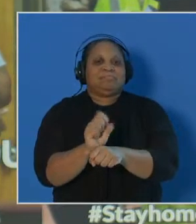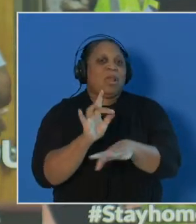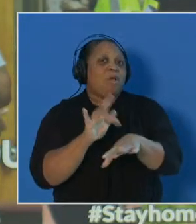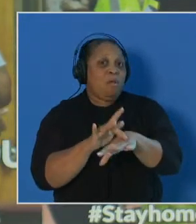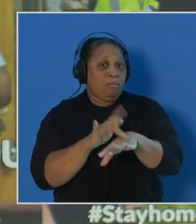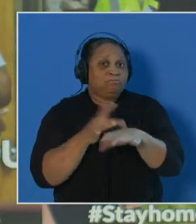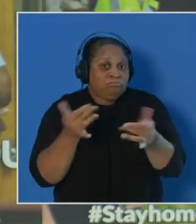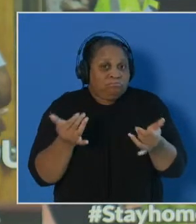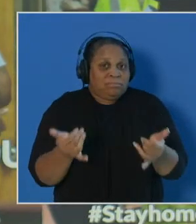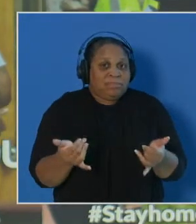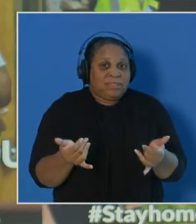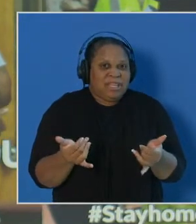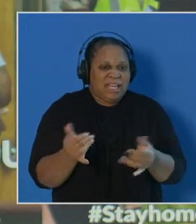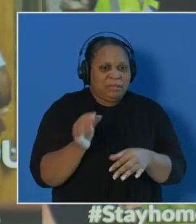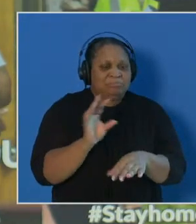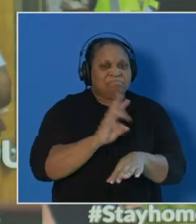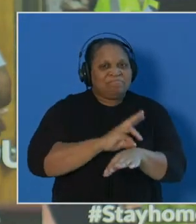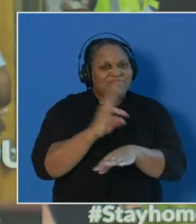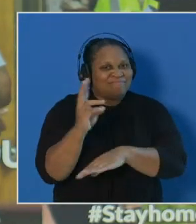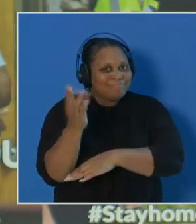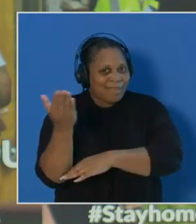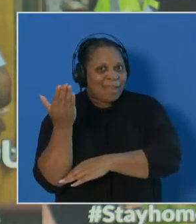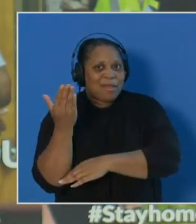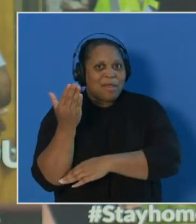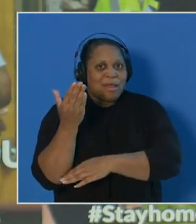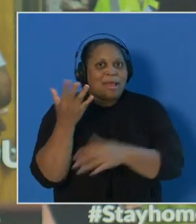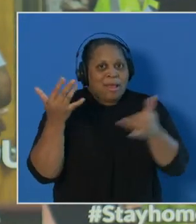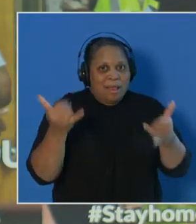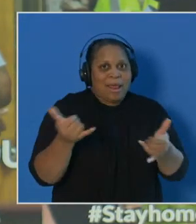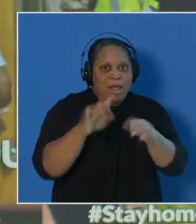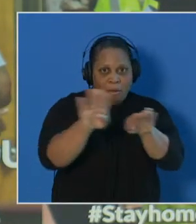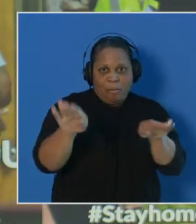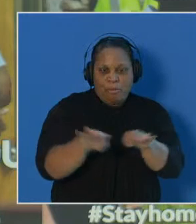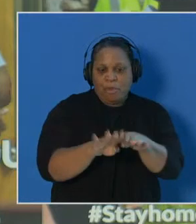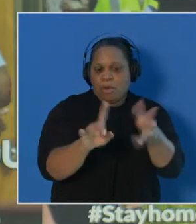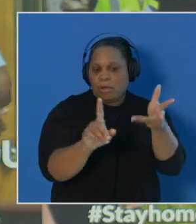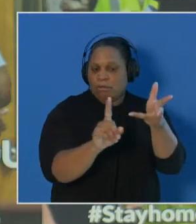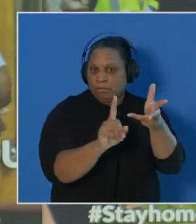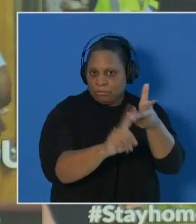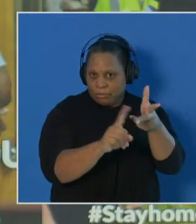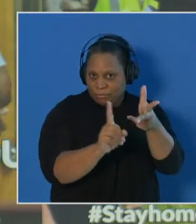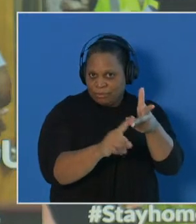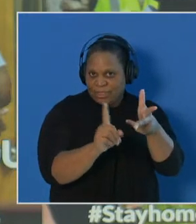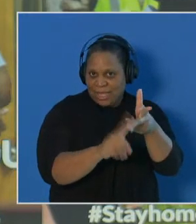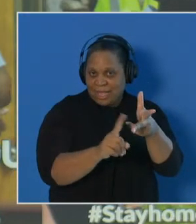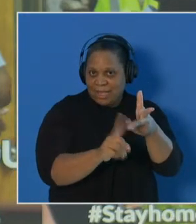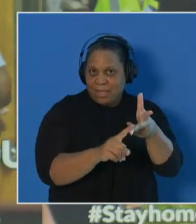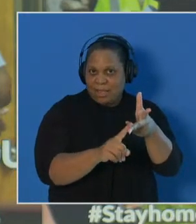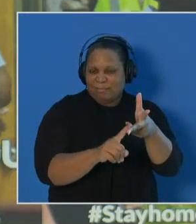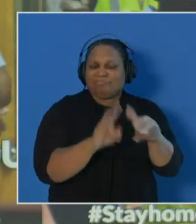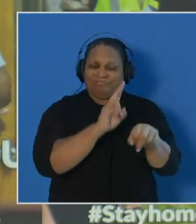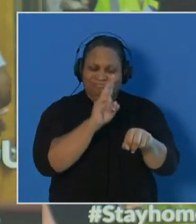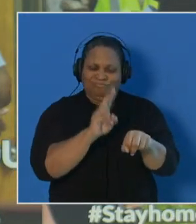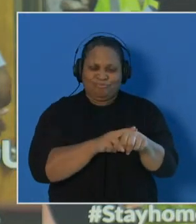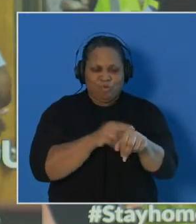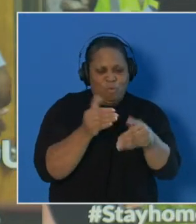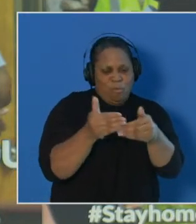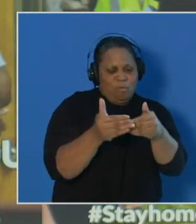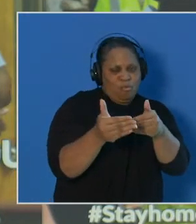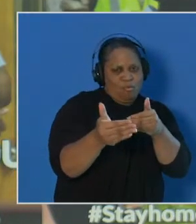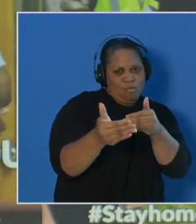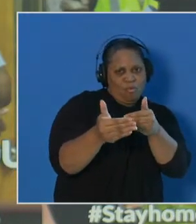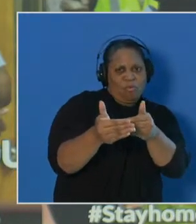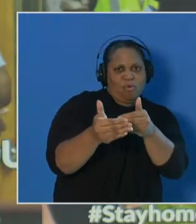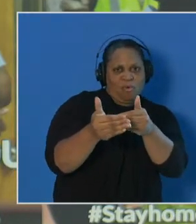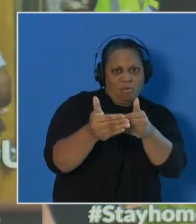Earlier today, at 6 a.m., Bermuda has moved into Phase 3, which is moving to normal. Some